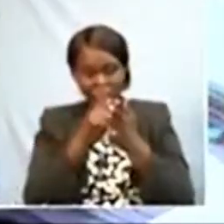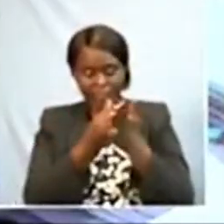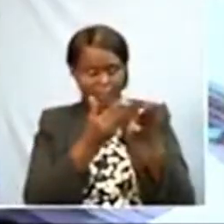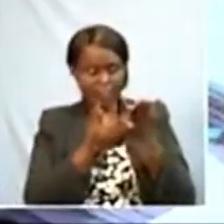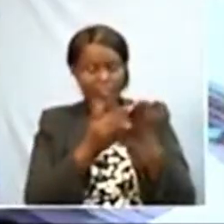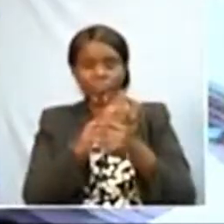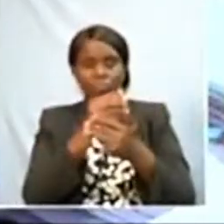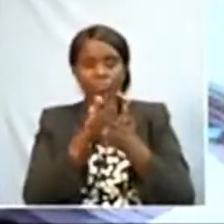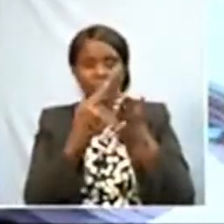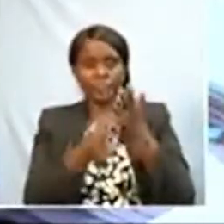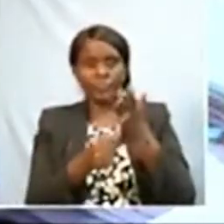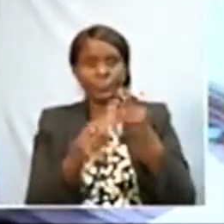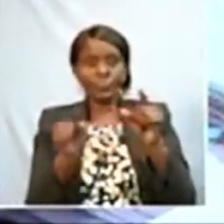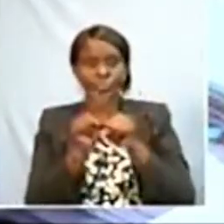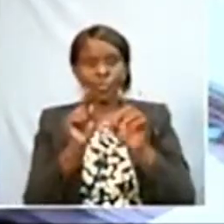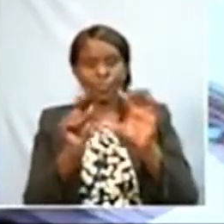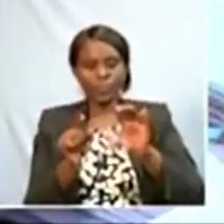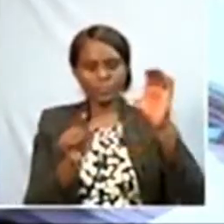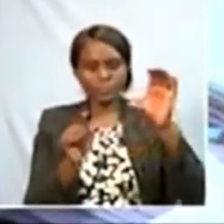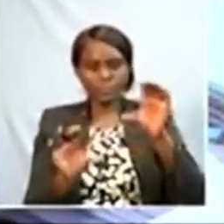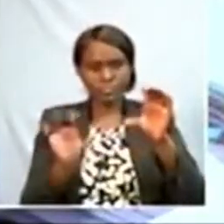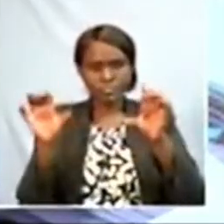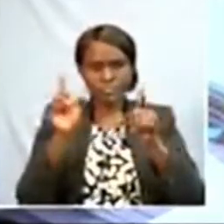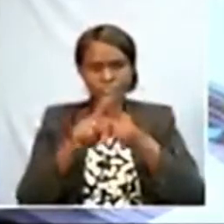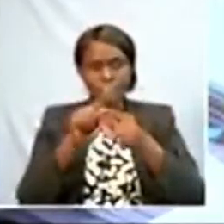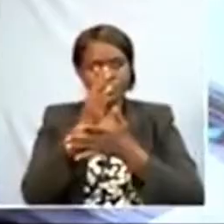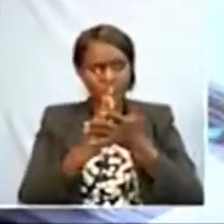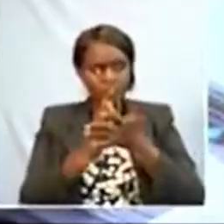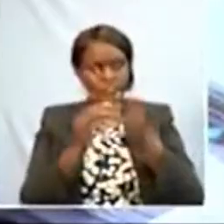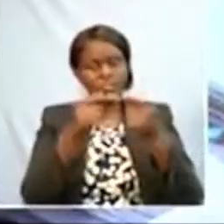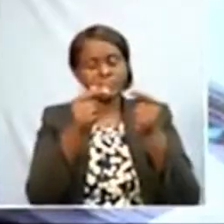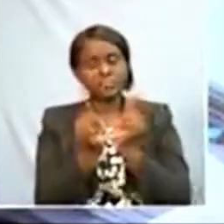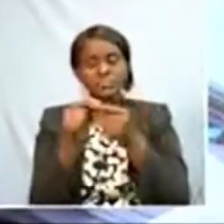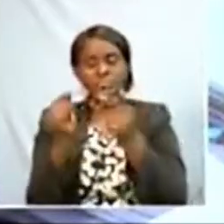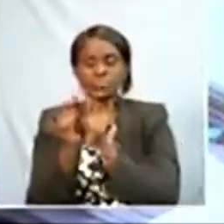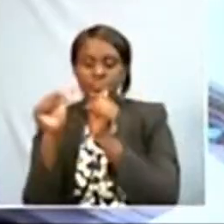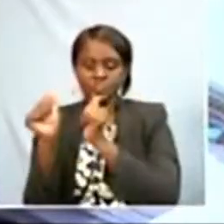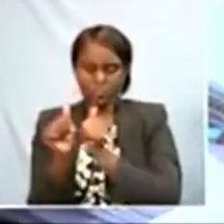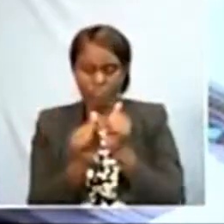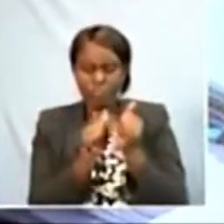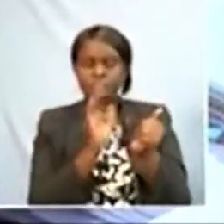were they were allocated to certain activity.